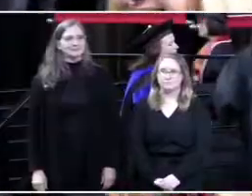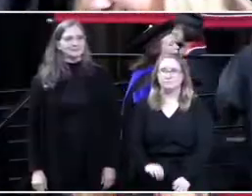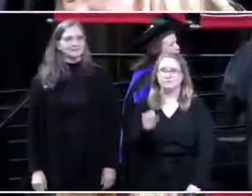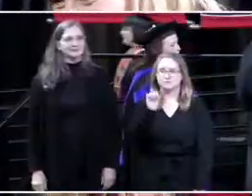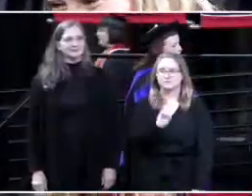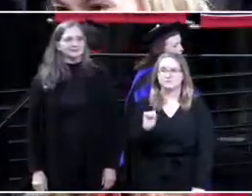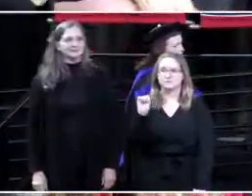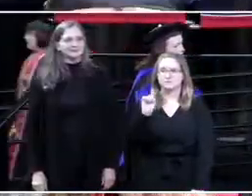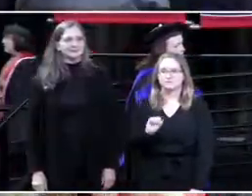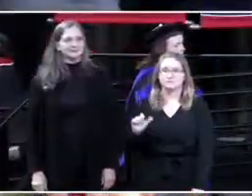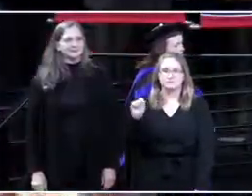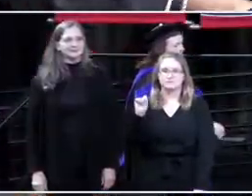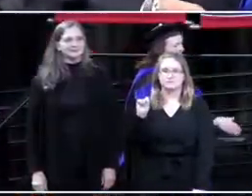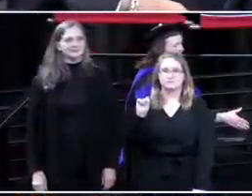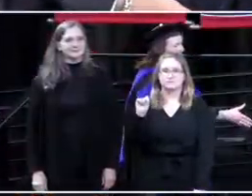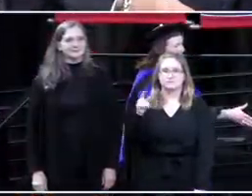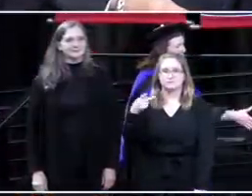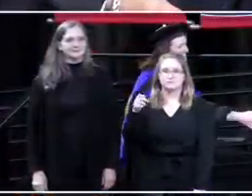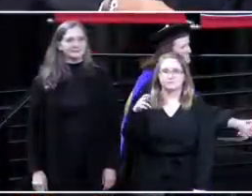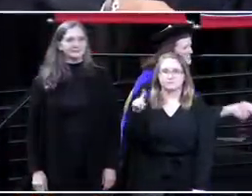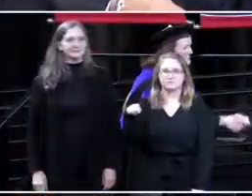Samantha Salazar Perez.